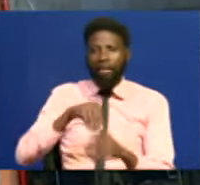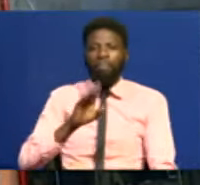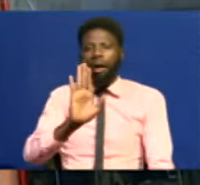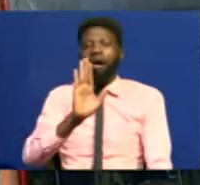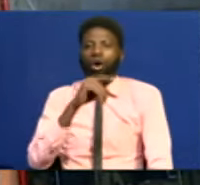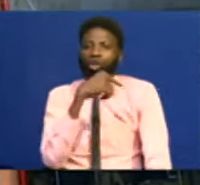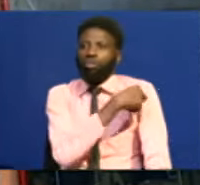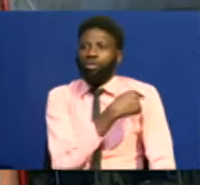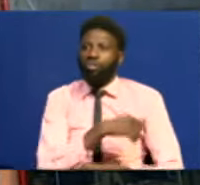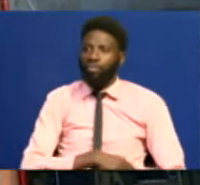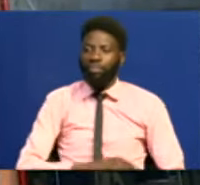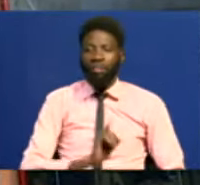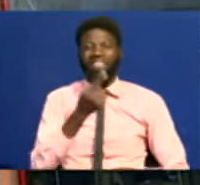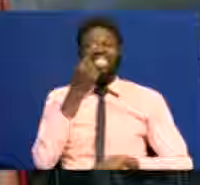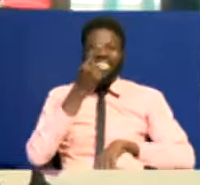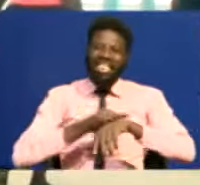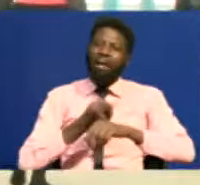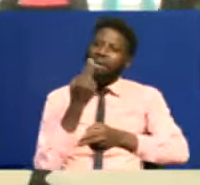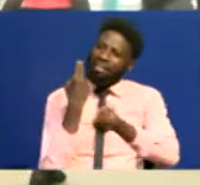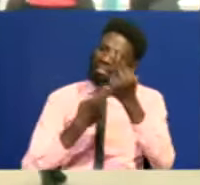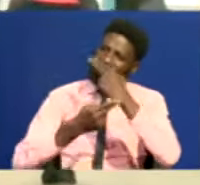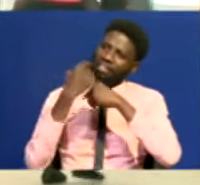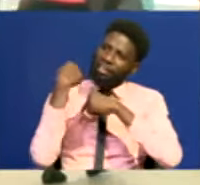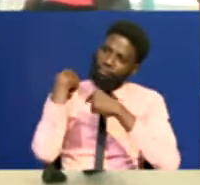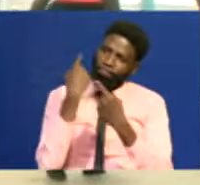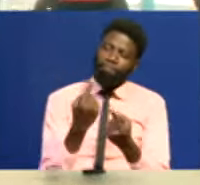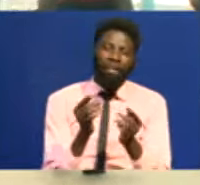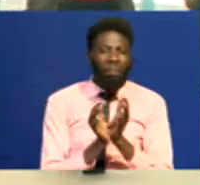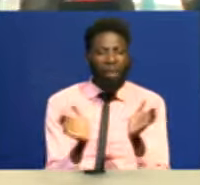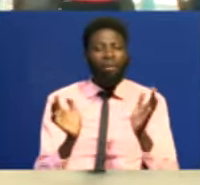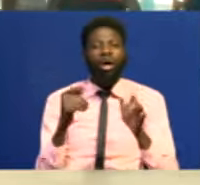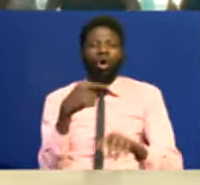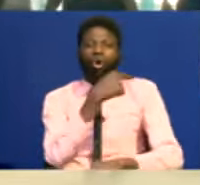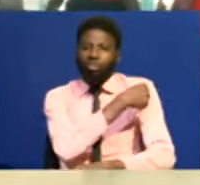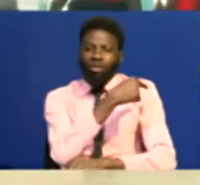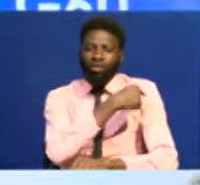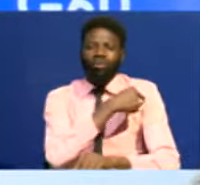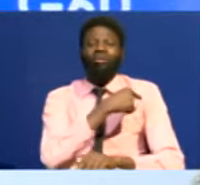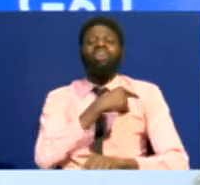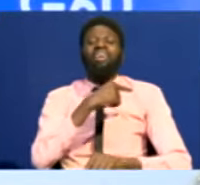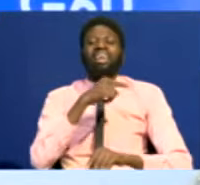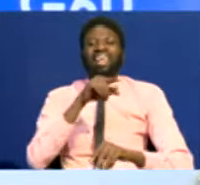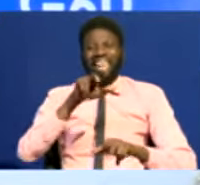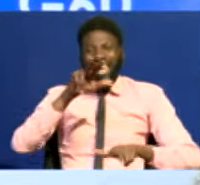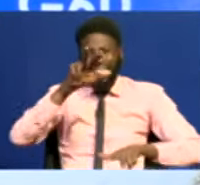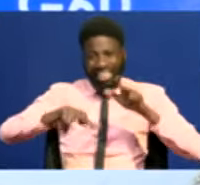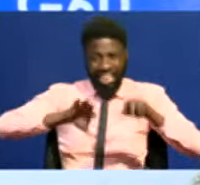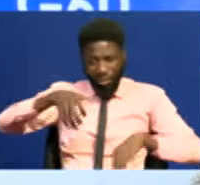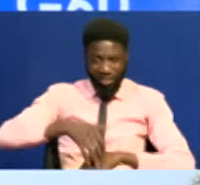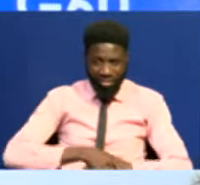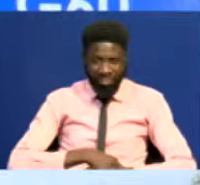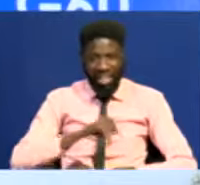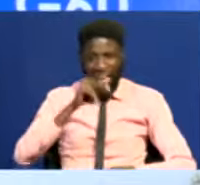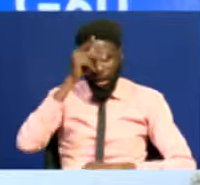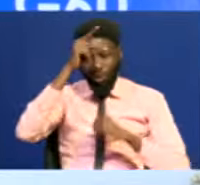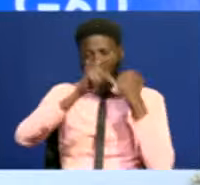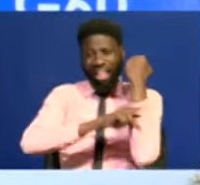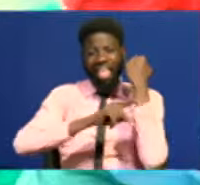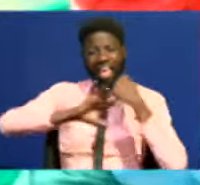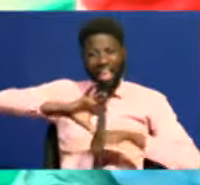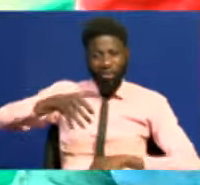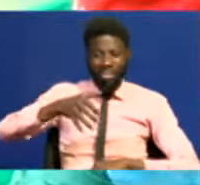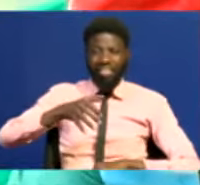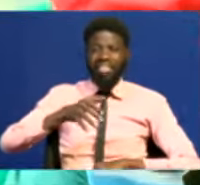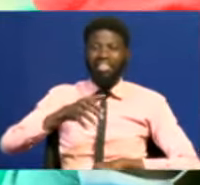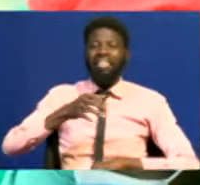For the first time in history, a public hospital in Kirinyaga County, Kerugoya County Referral Hospital has